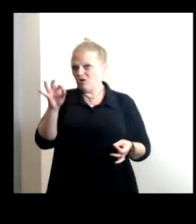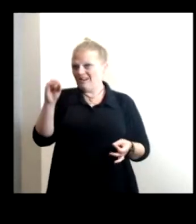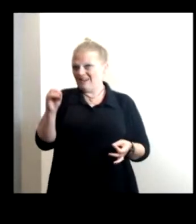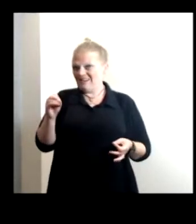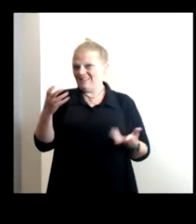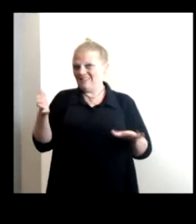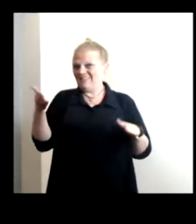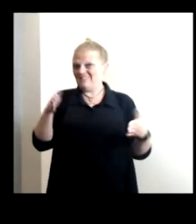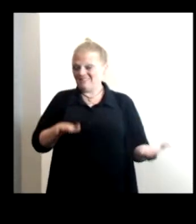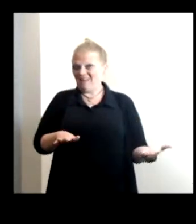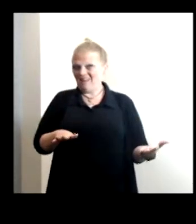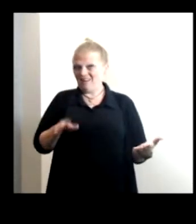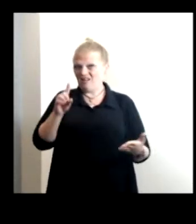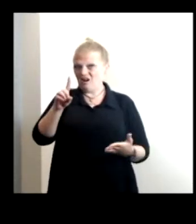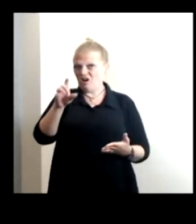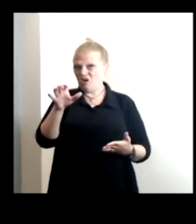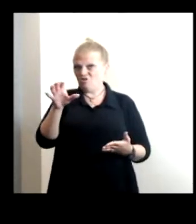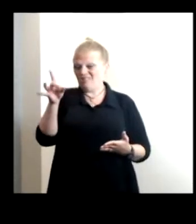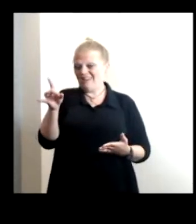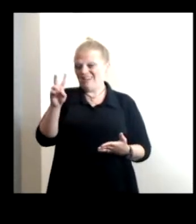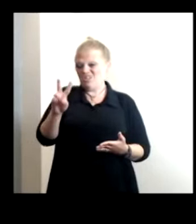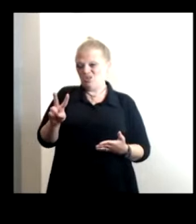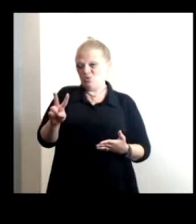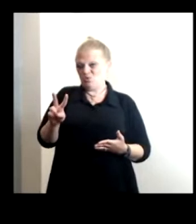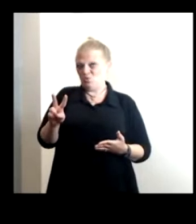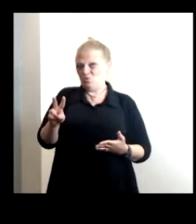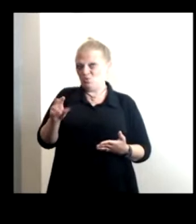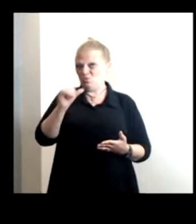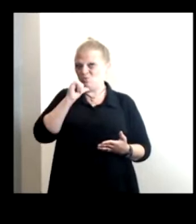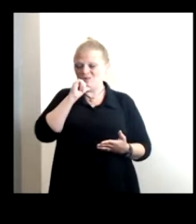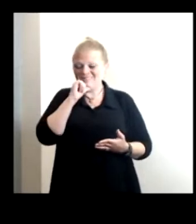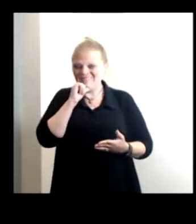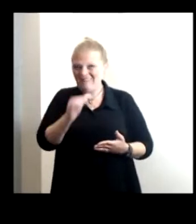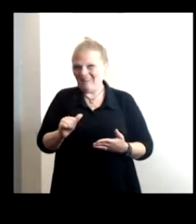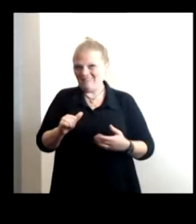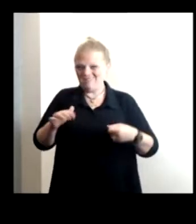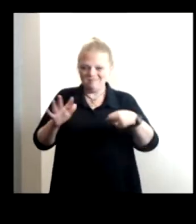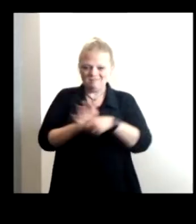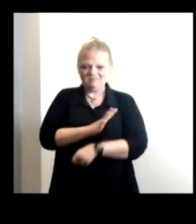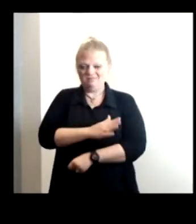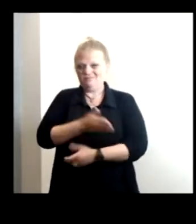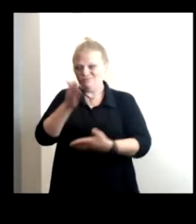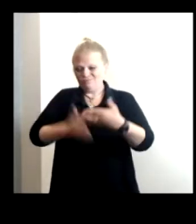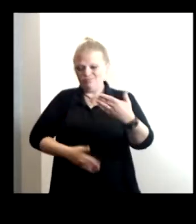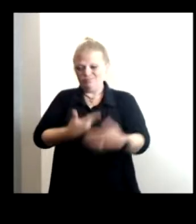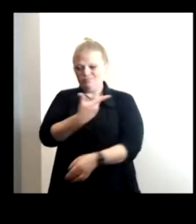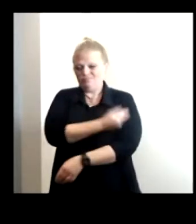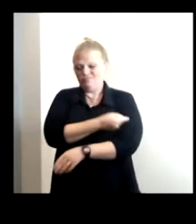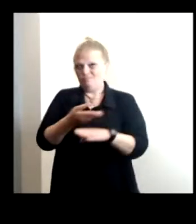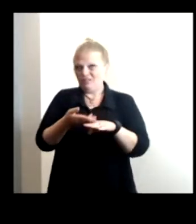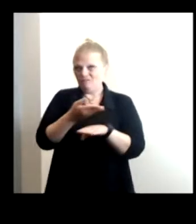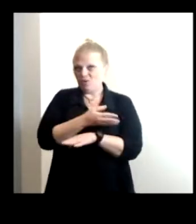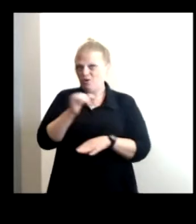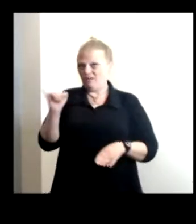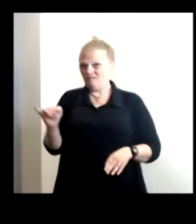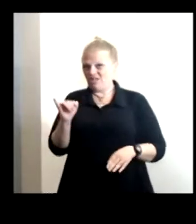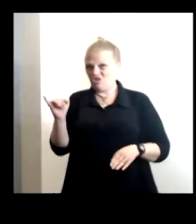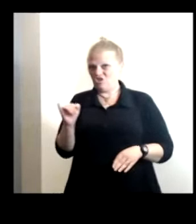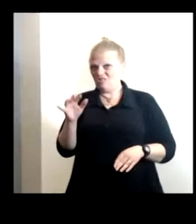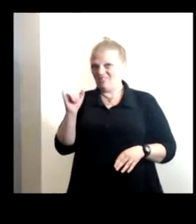who have died, 182 were not fully vaccinated prior to infection, which